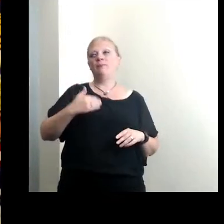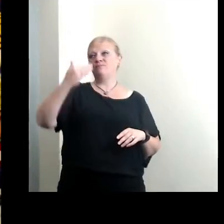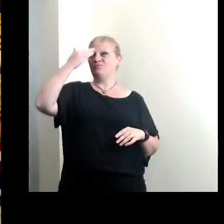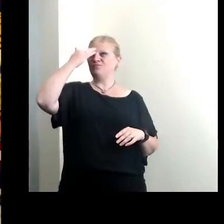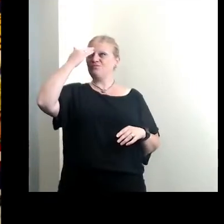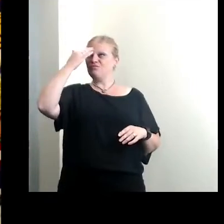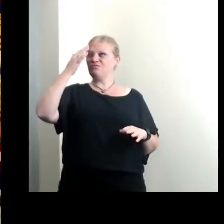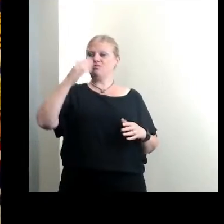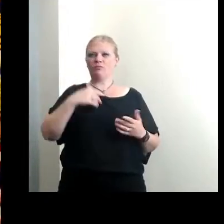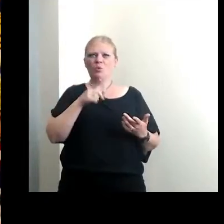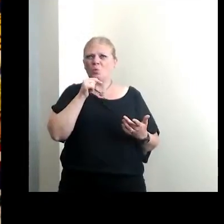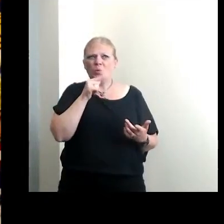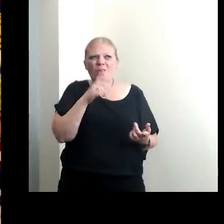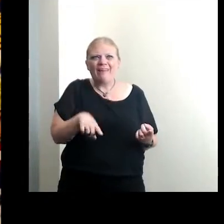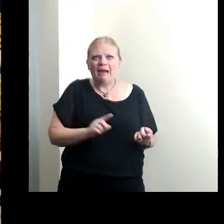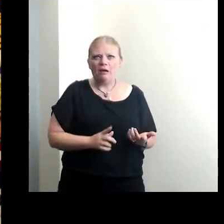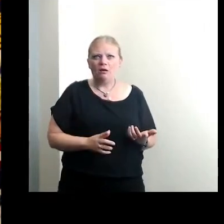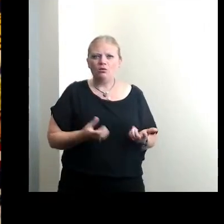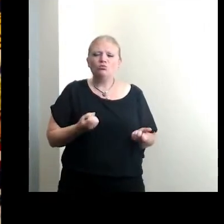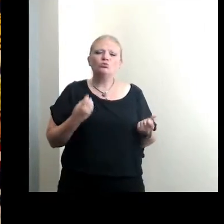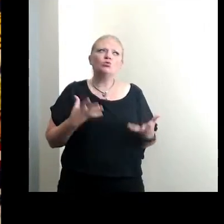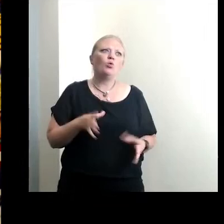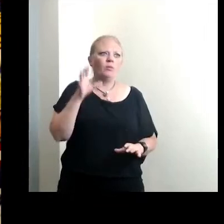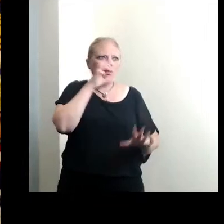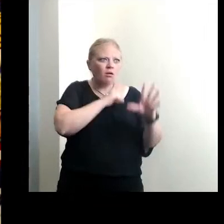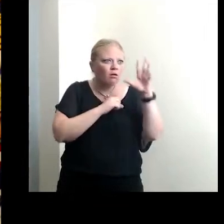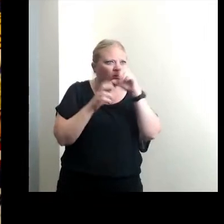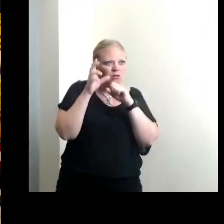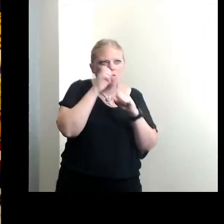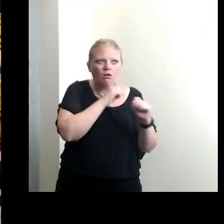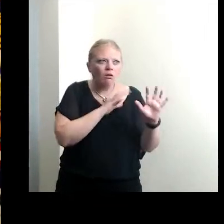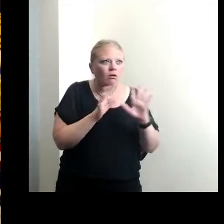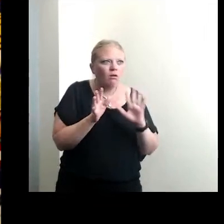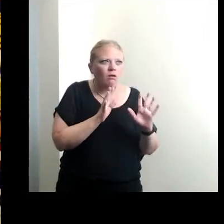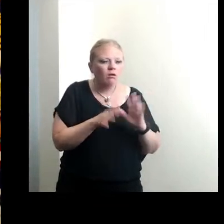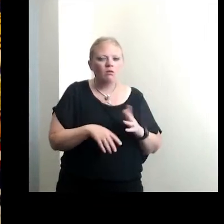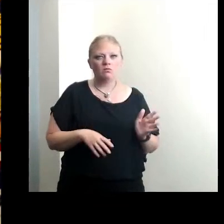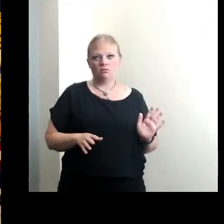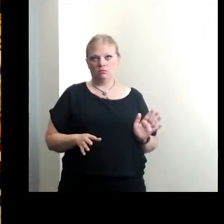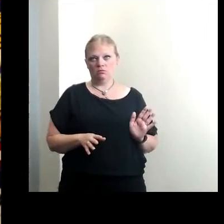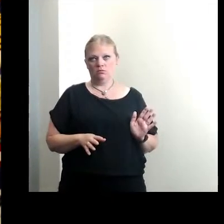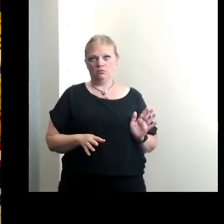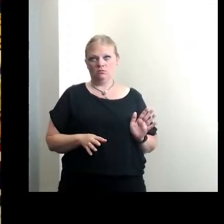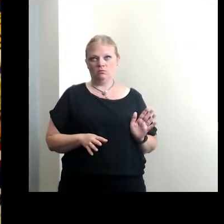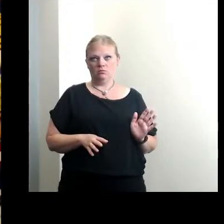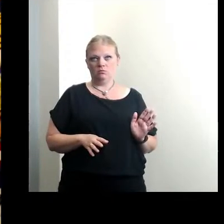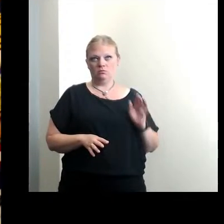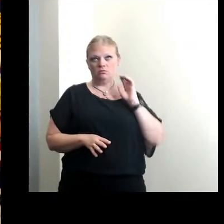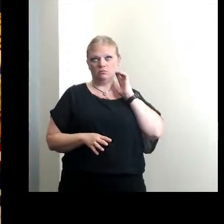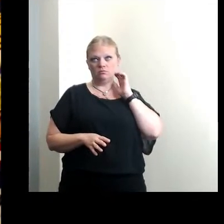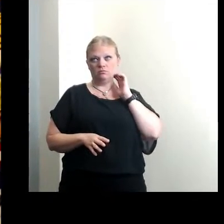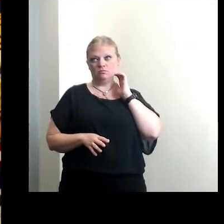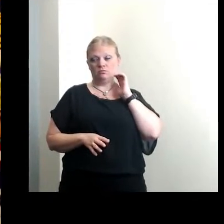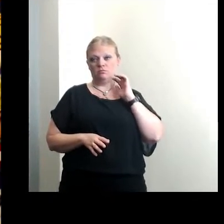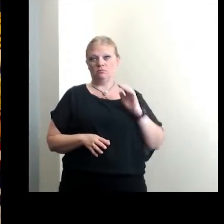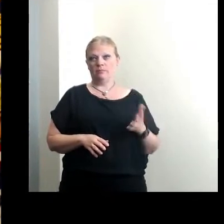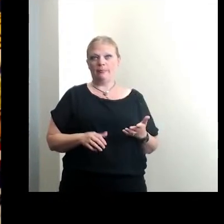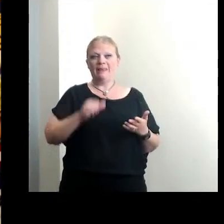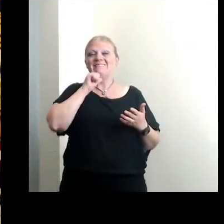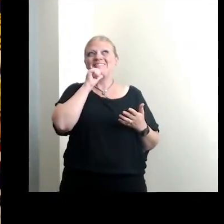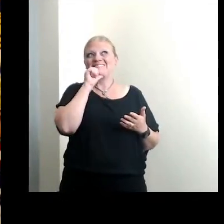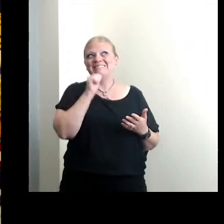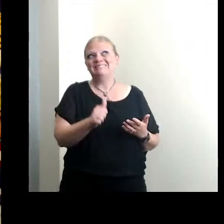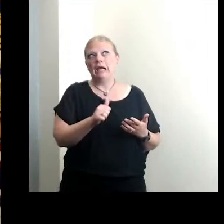with knowledge are, but there's all kinds of speculation out there. And I will note that it doesn't